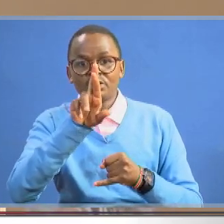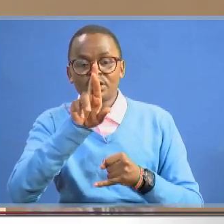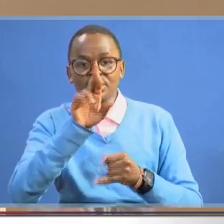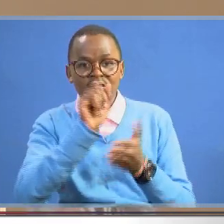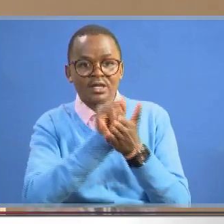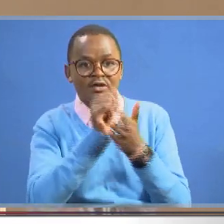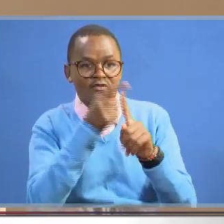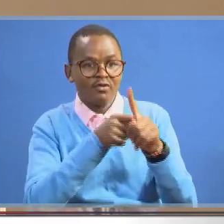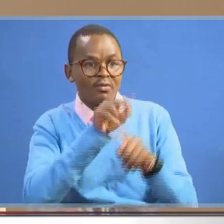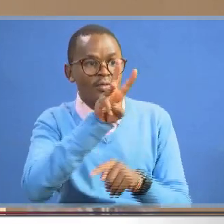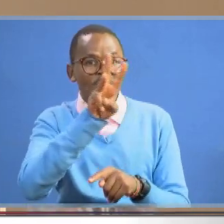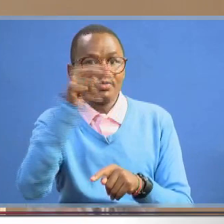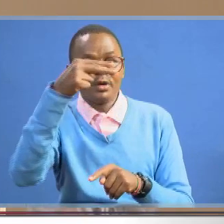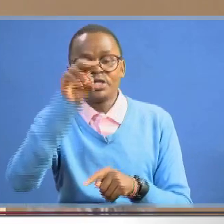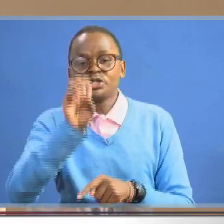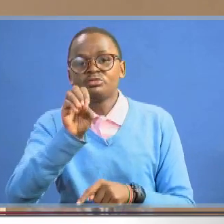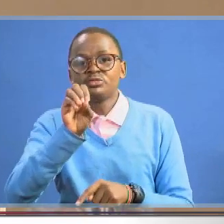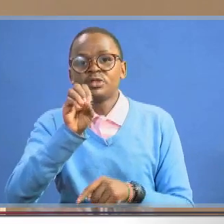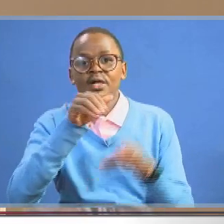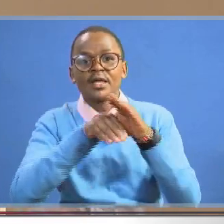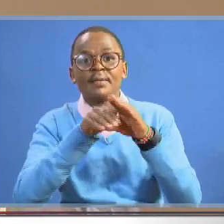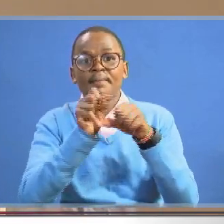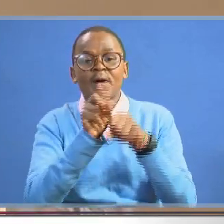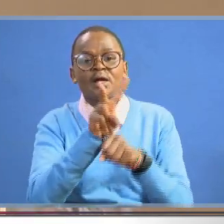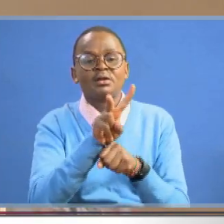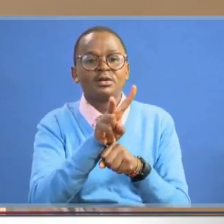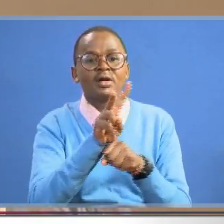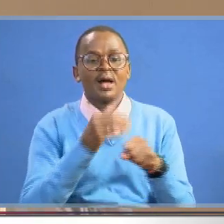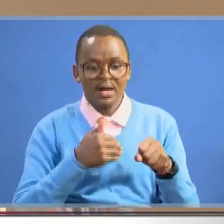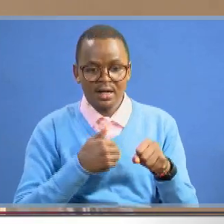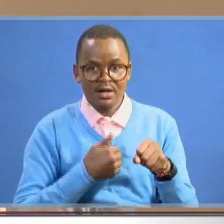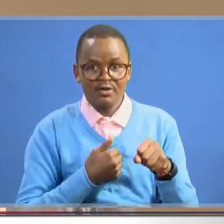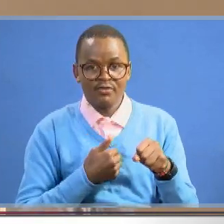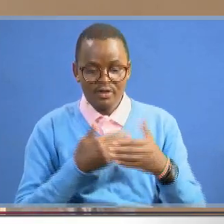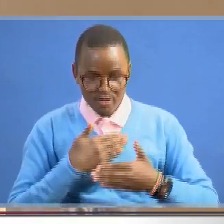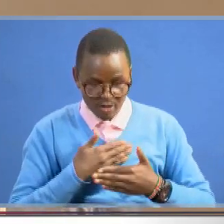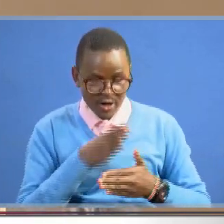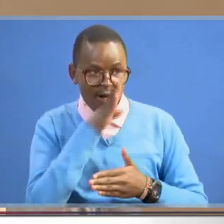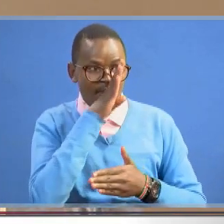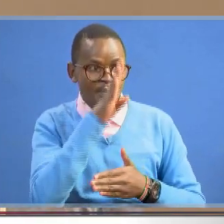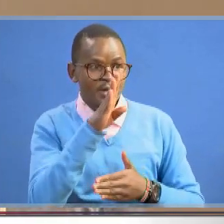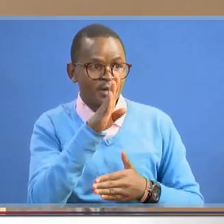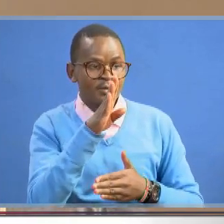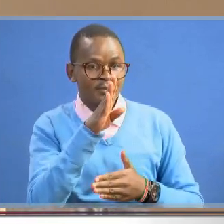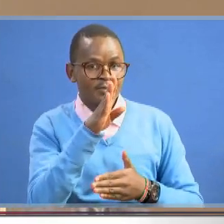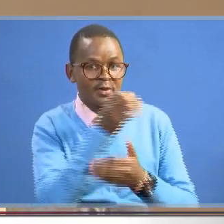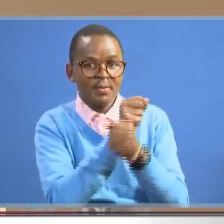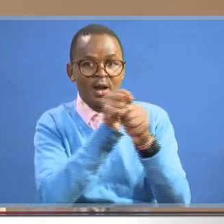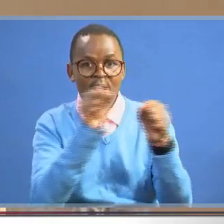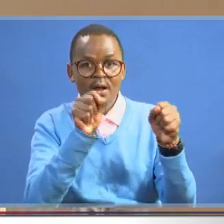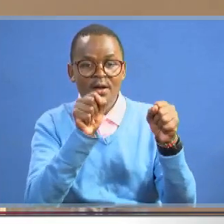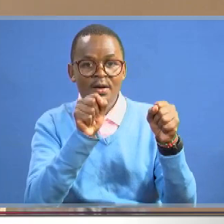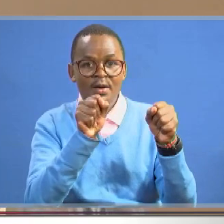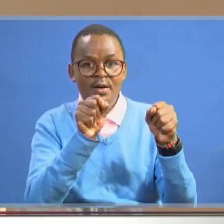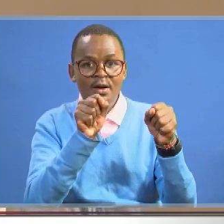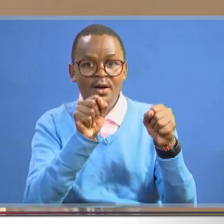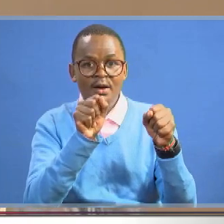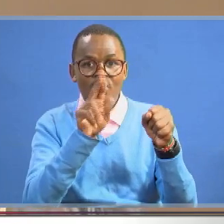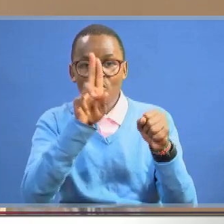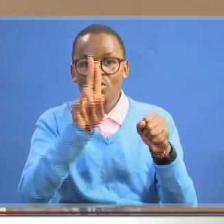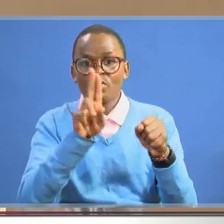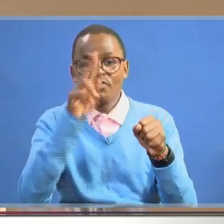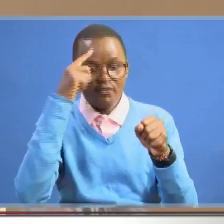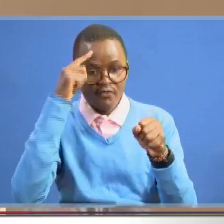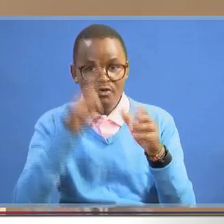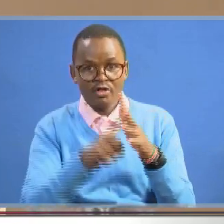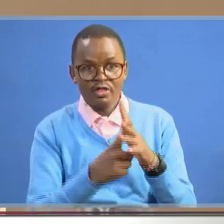from WHO. In December, I had the honor of being with President Kenyatta for the